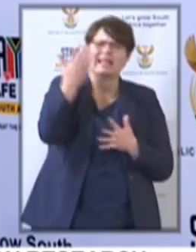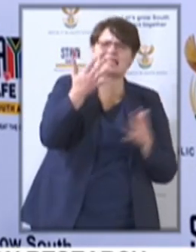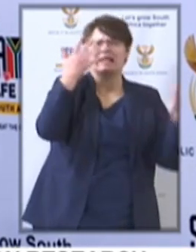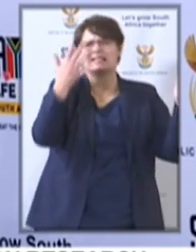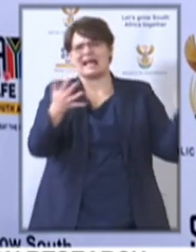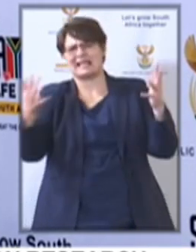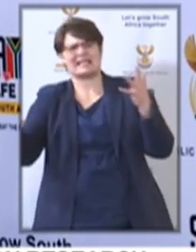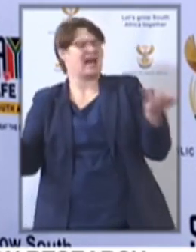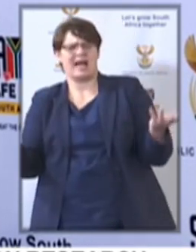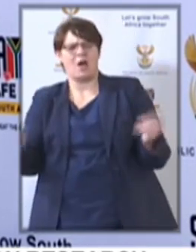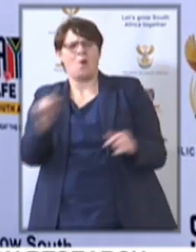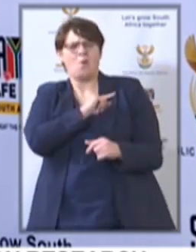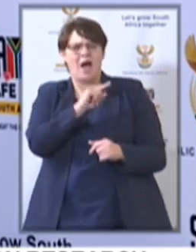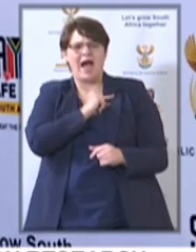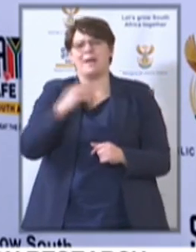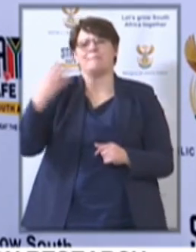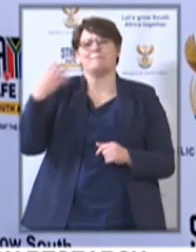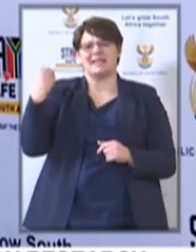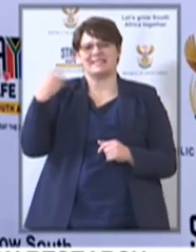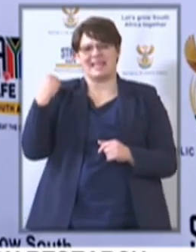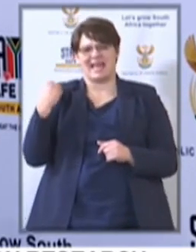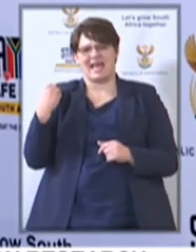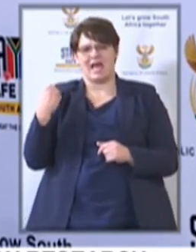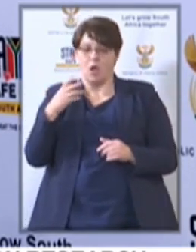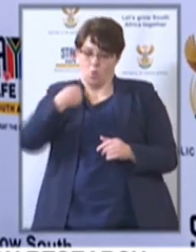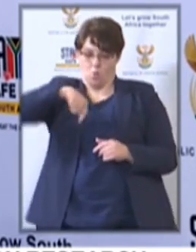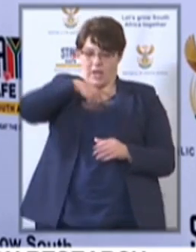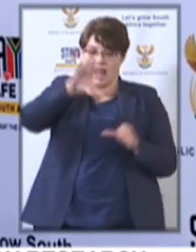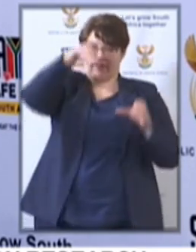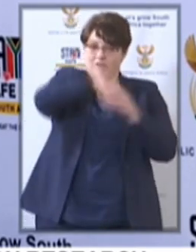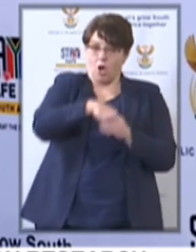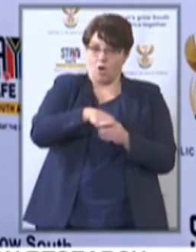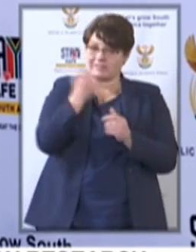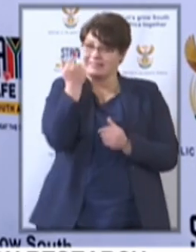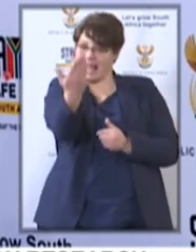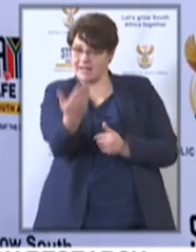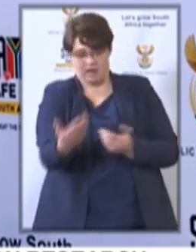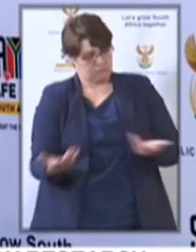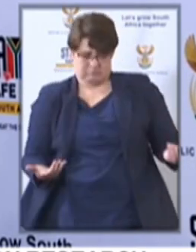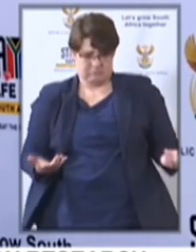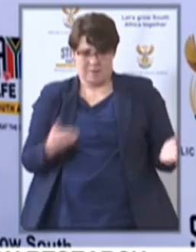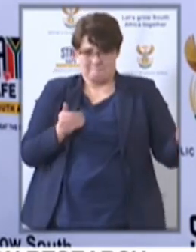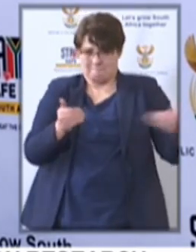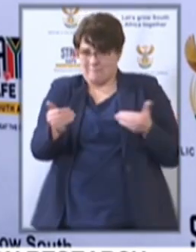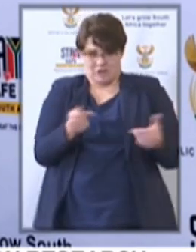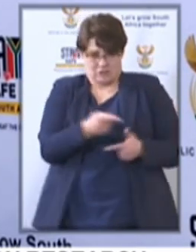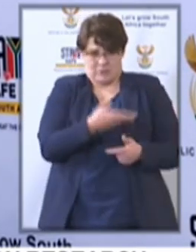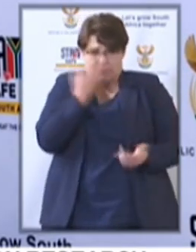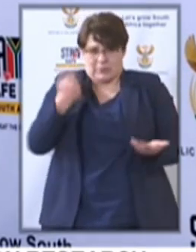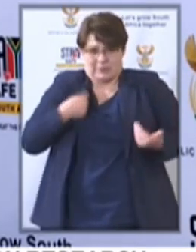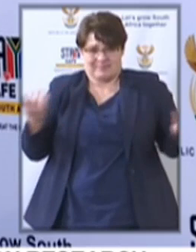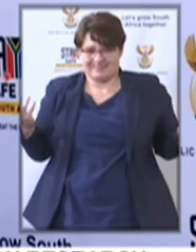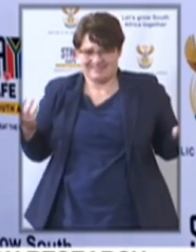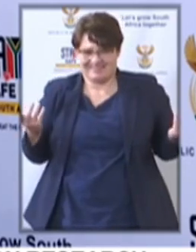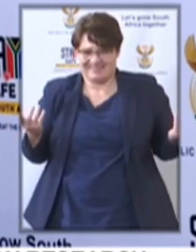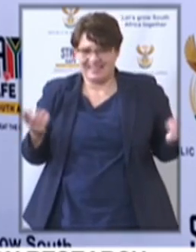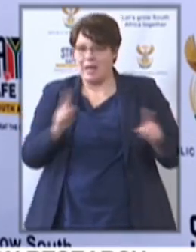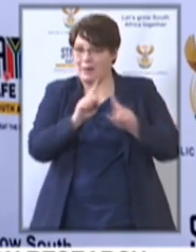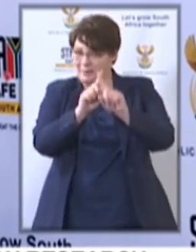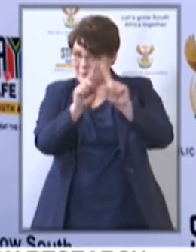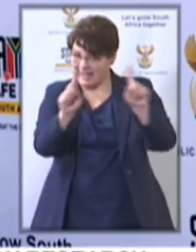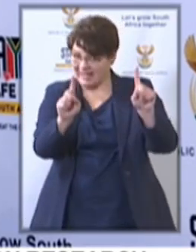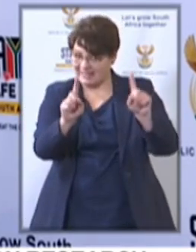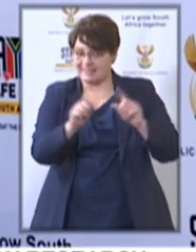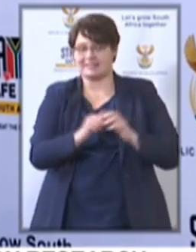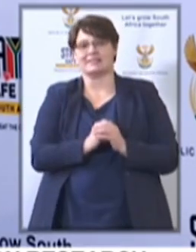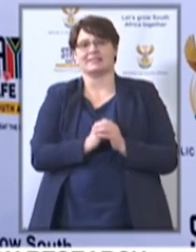because ministers are often not involved in the details and management of these. But I need to say